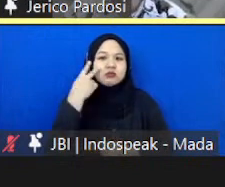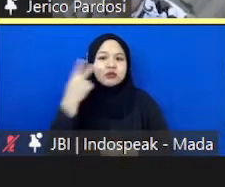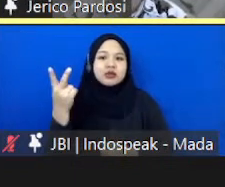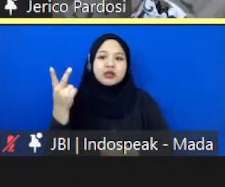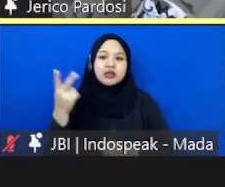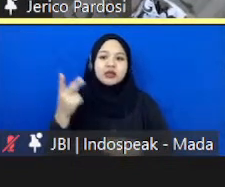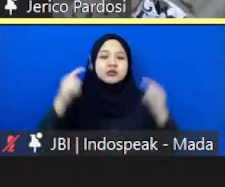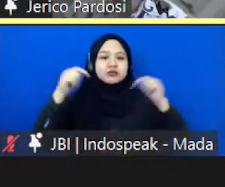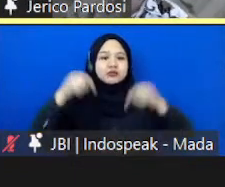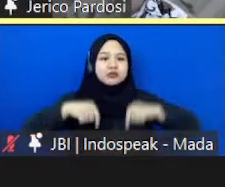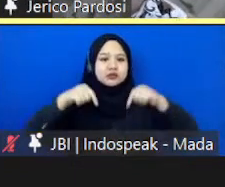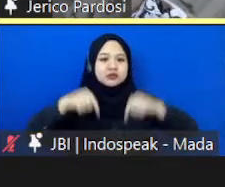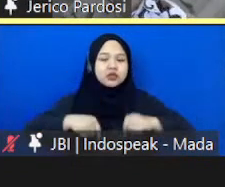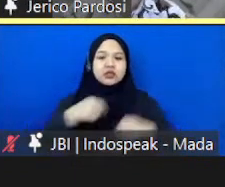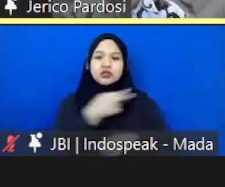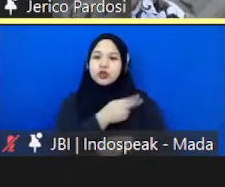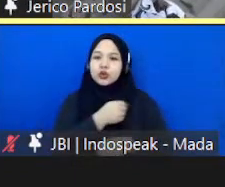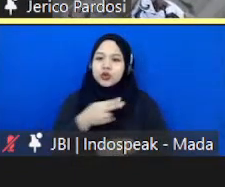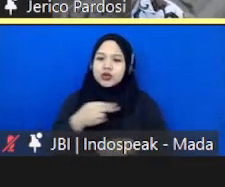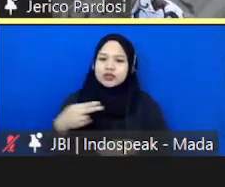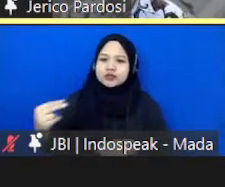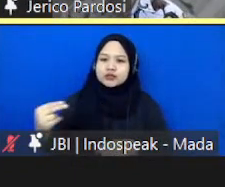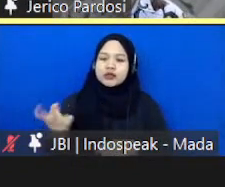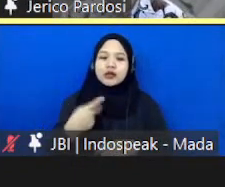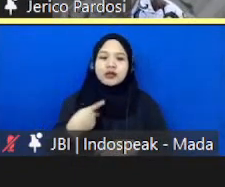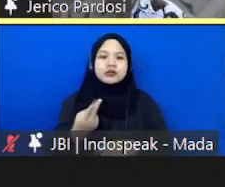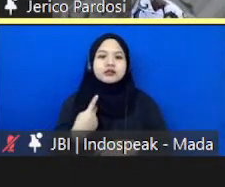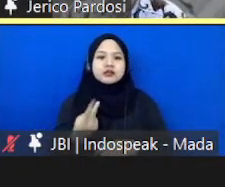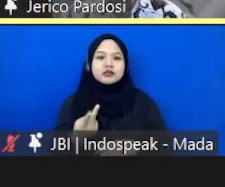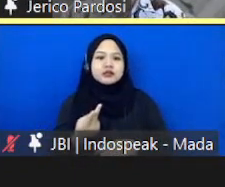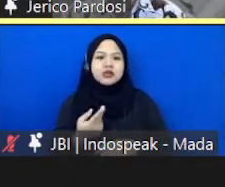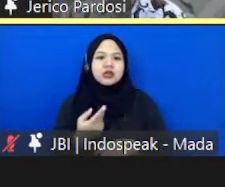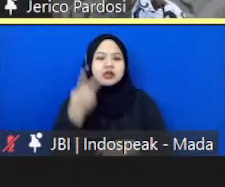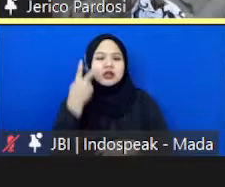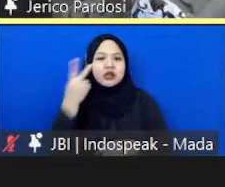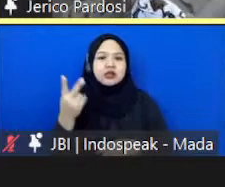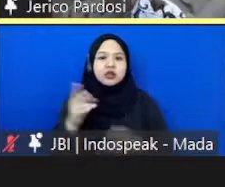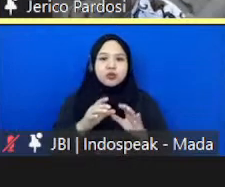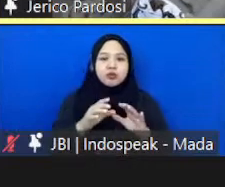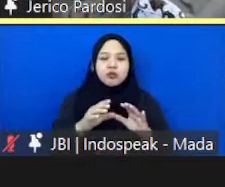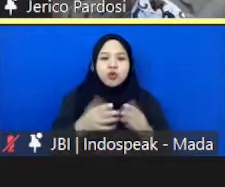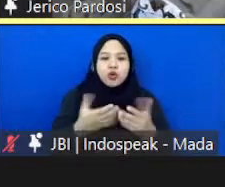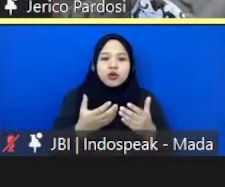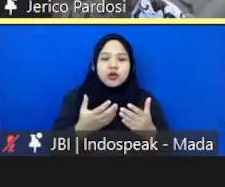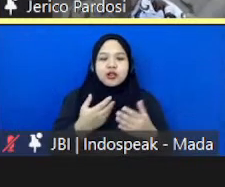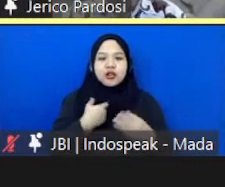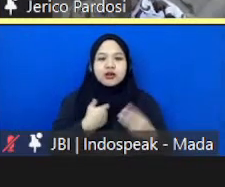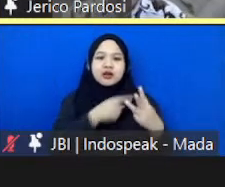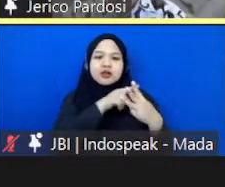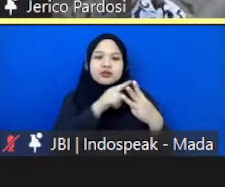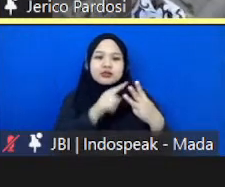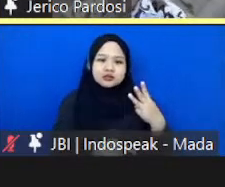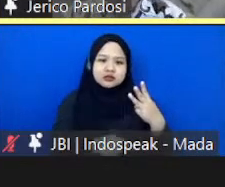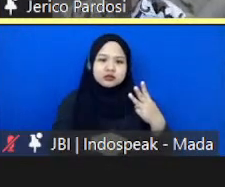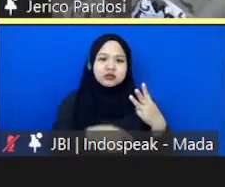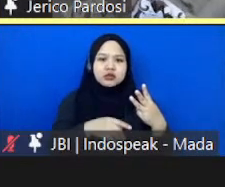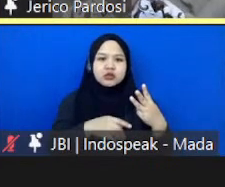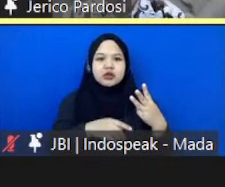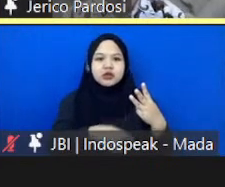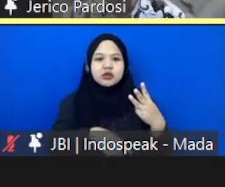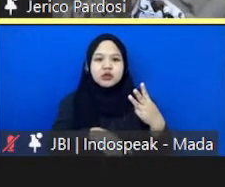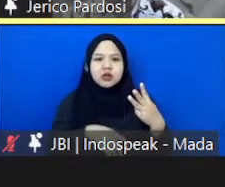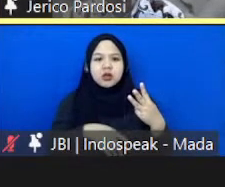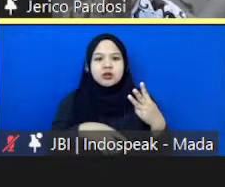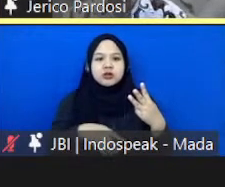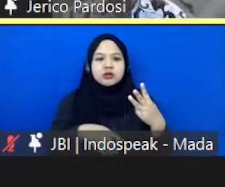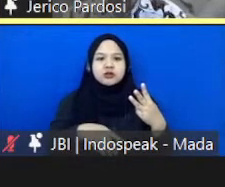health situation in Indonesia, so we applied the 3 delays model suggested by Thaddeus and Main in the 1990s. Many of you will be familiar with